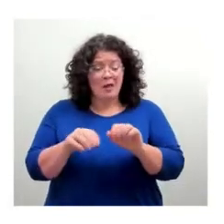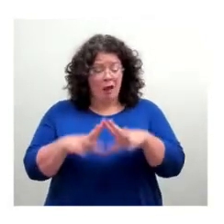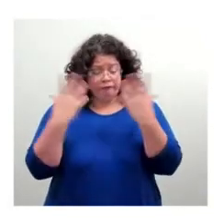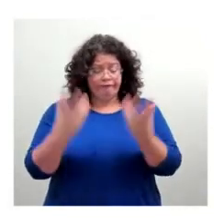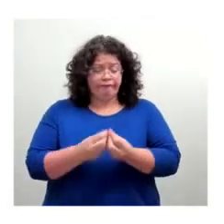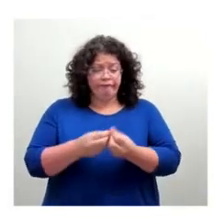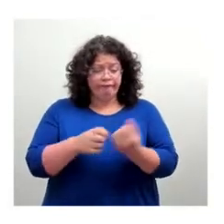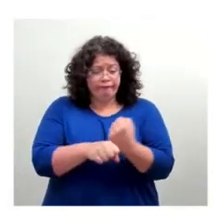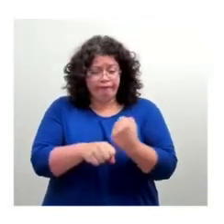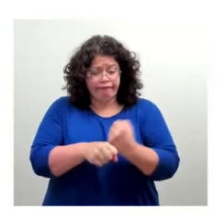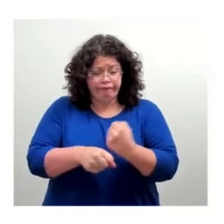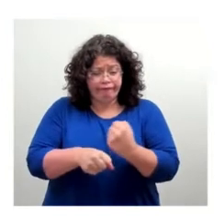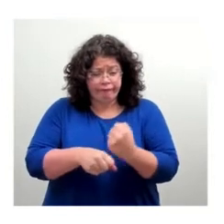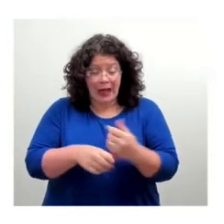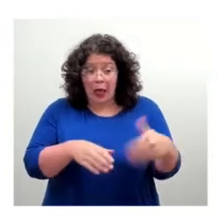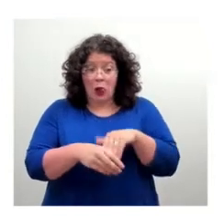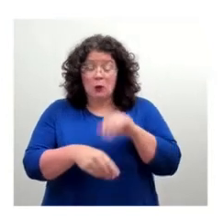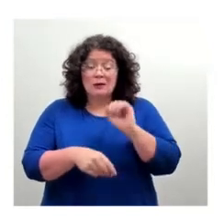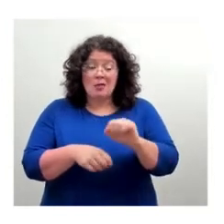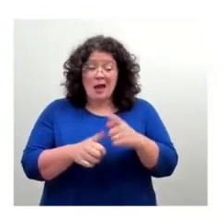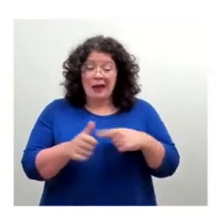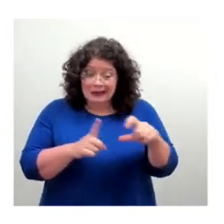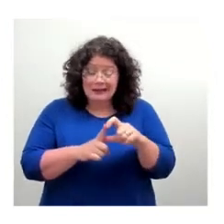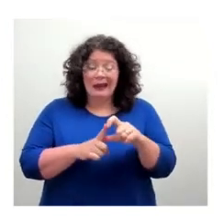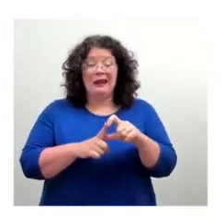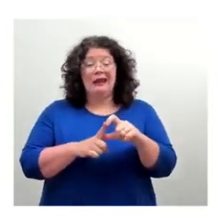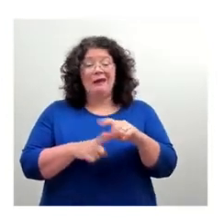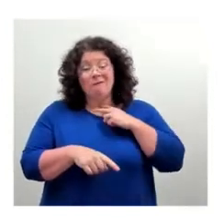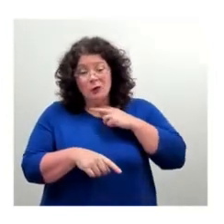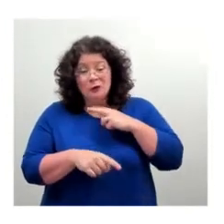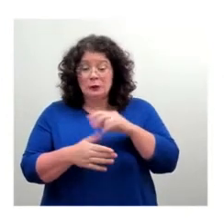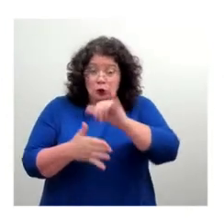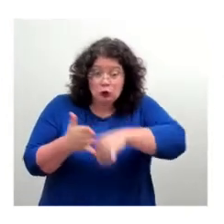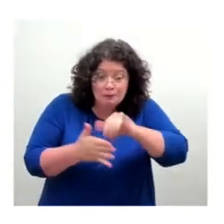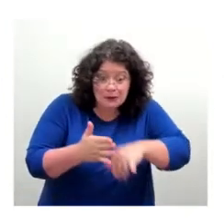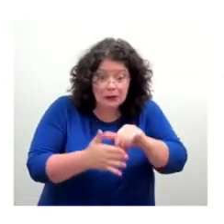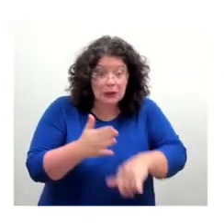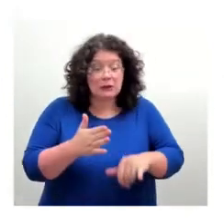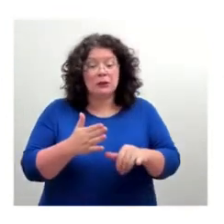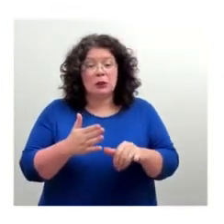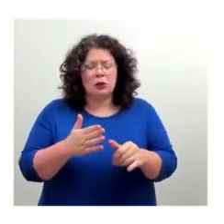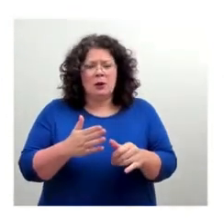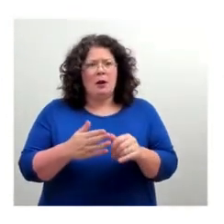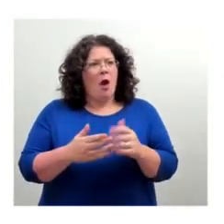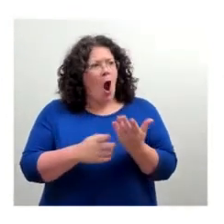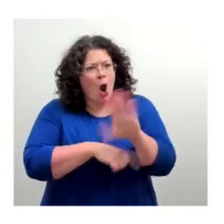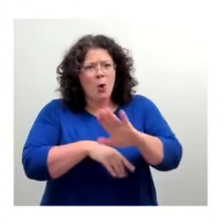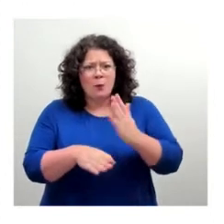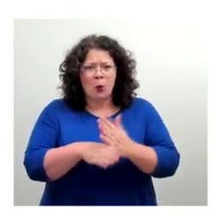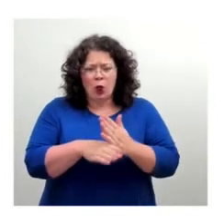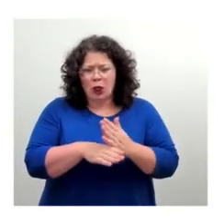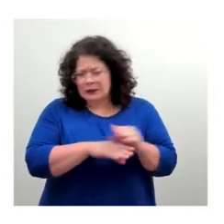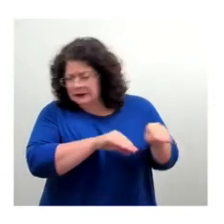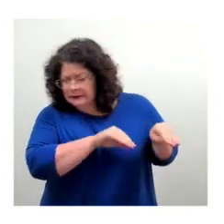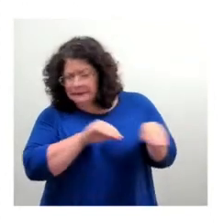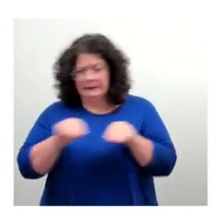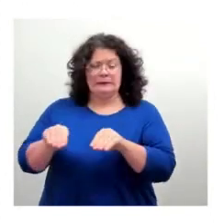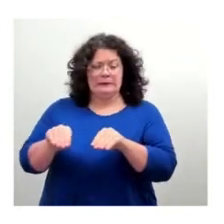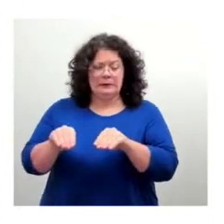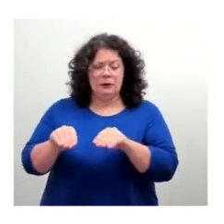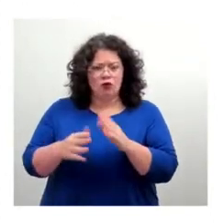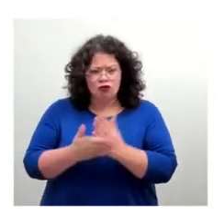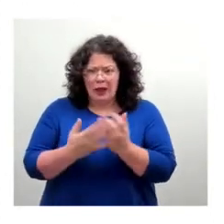that, but it's testament to the work they've done. In fact, that all our access services, our audio description, our subtitles, our signing has been pretty